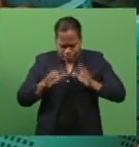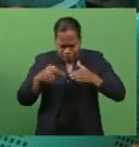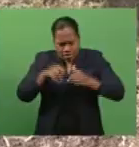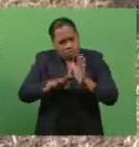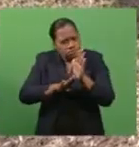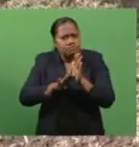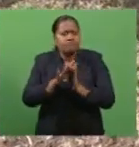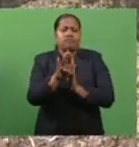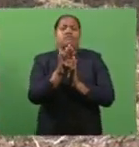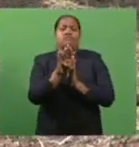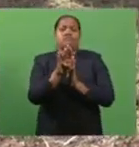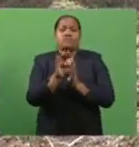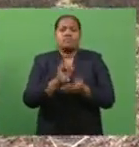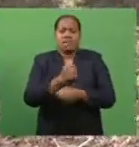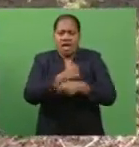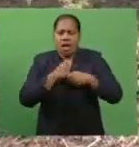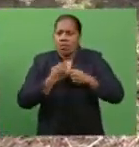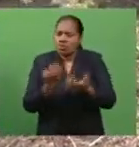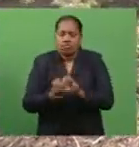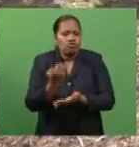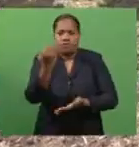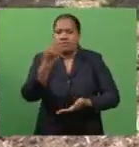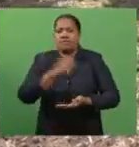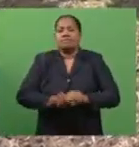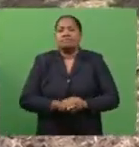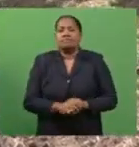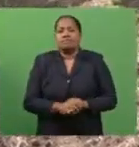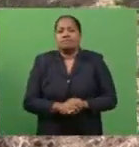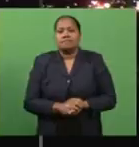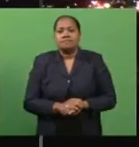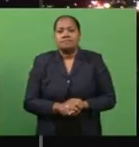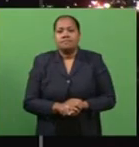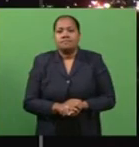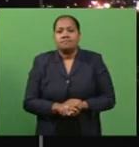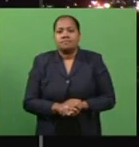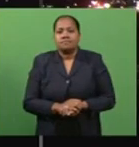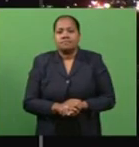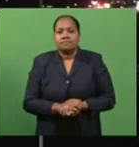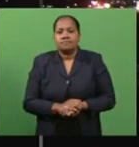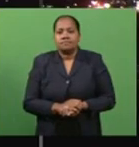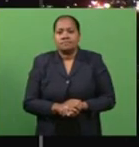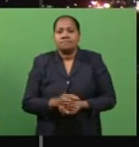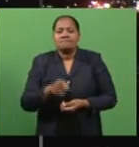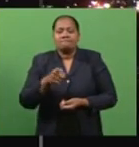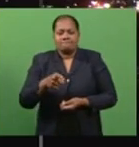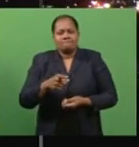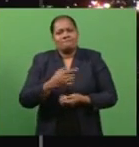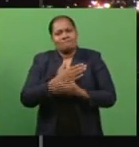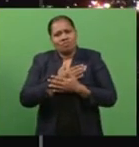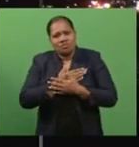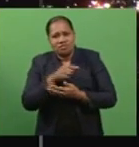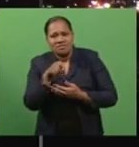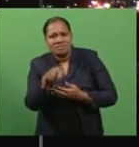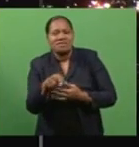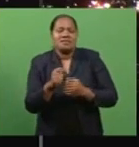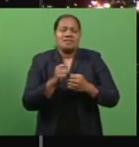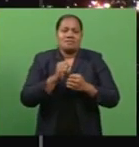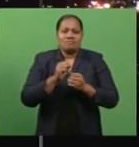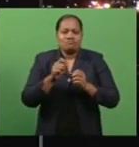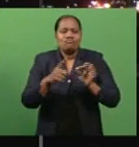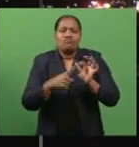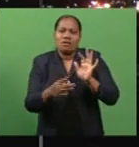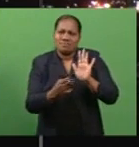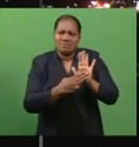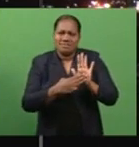earner to boost our economy. Koroi Tandulala, FBC News. Tributes continue to pour in for former Prime Minister